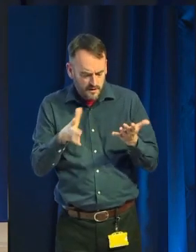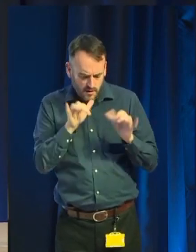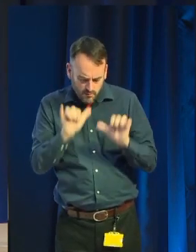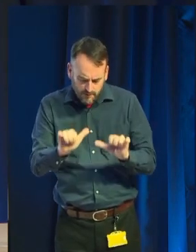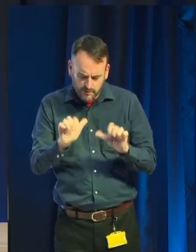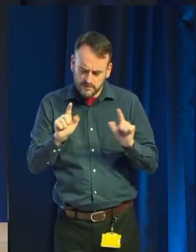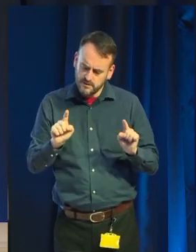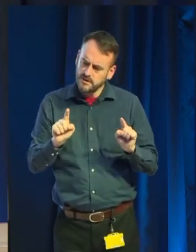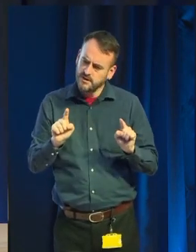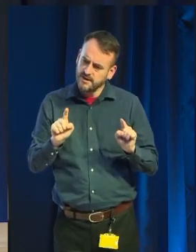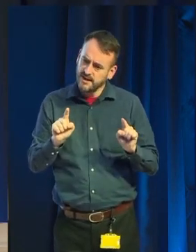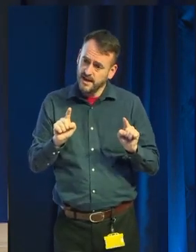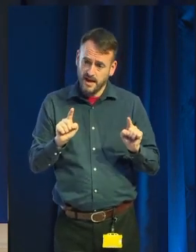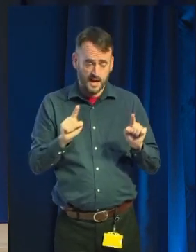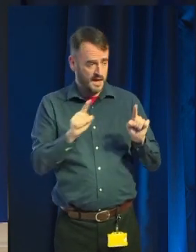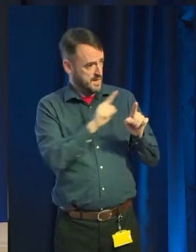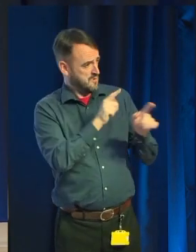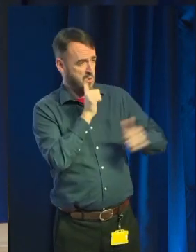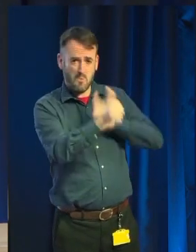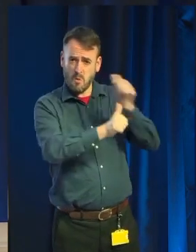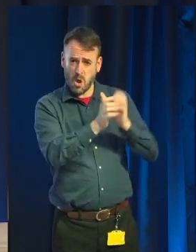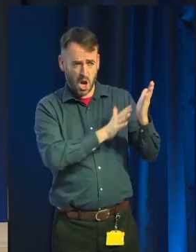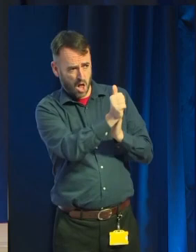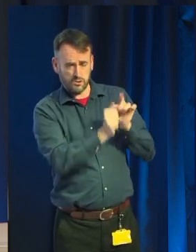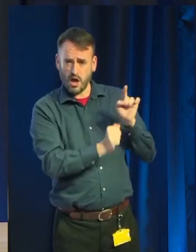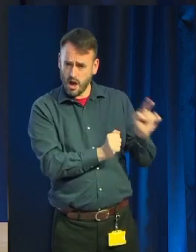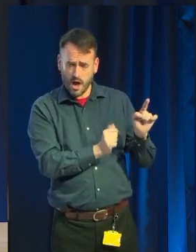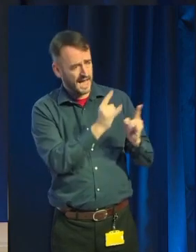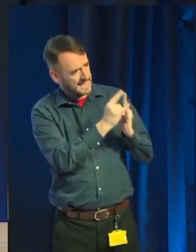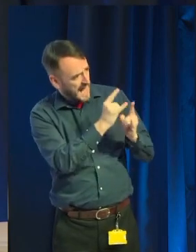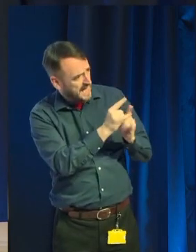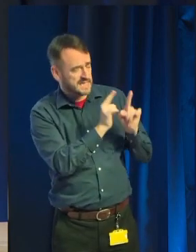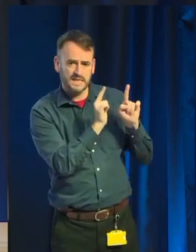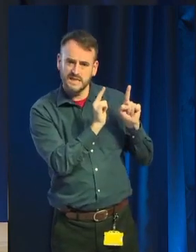in popular culture, sex is the bites of